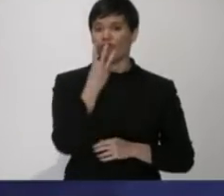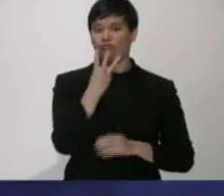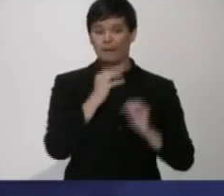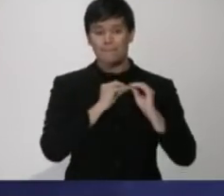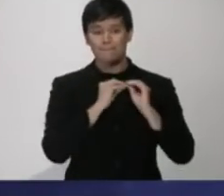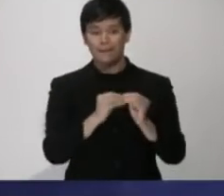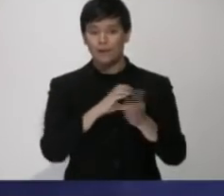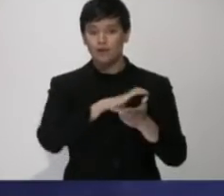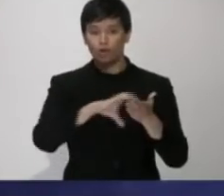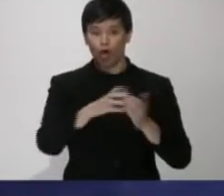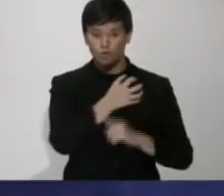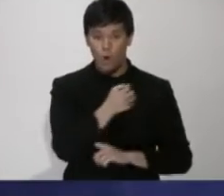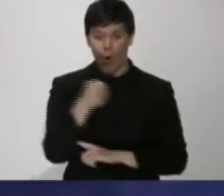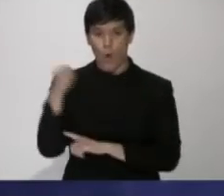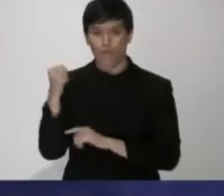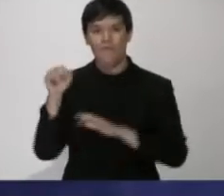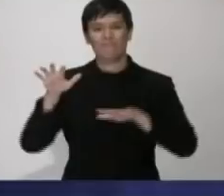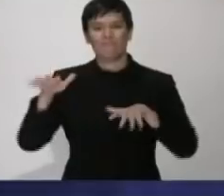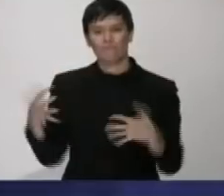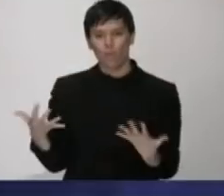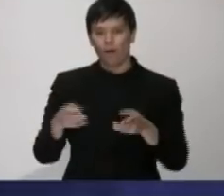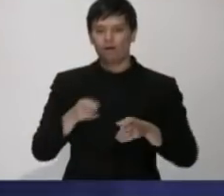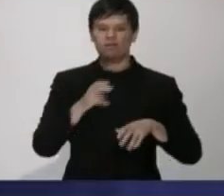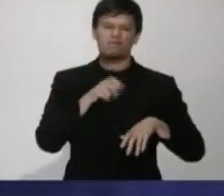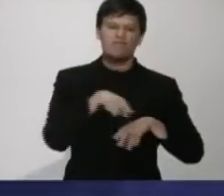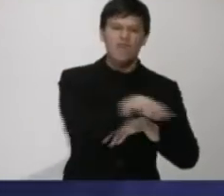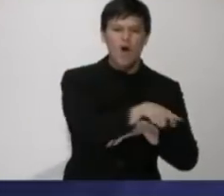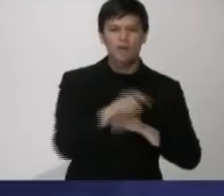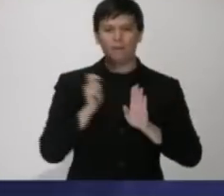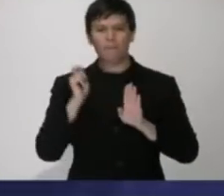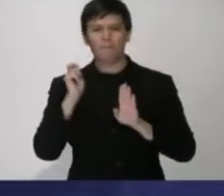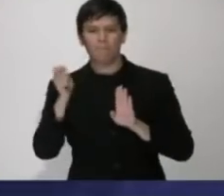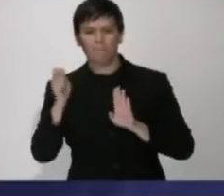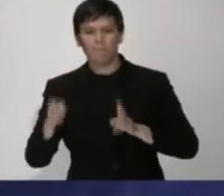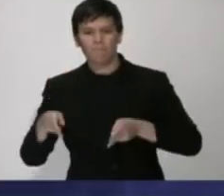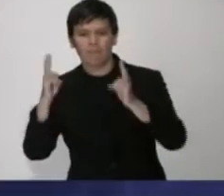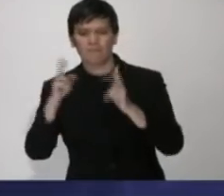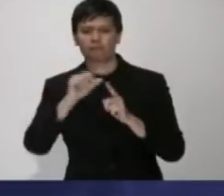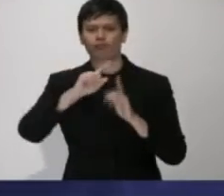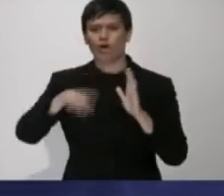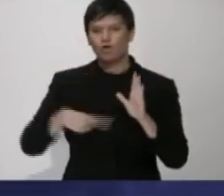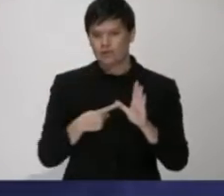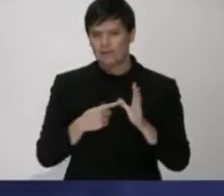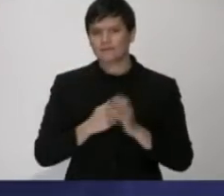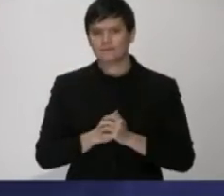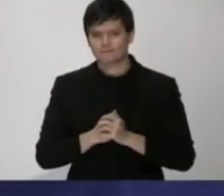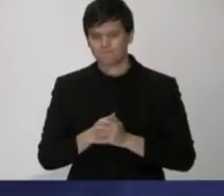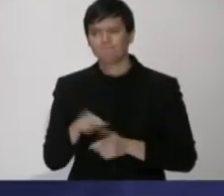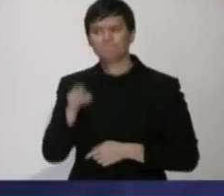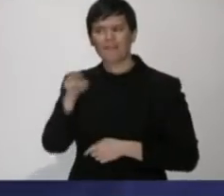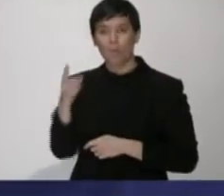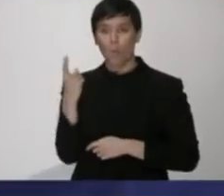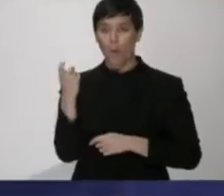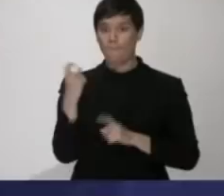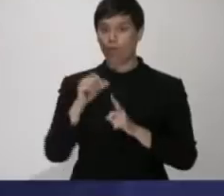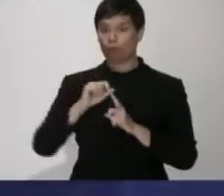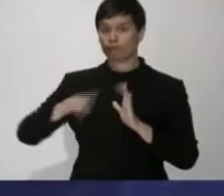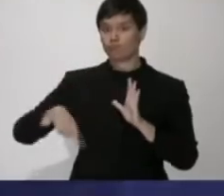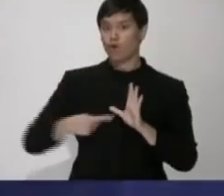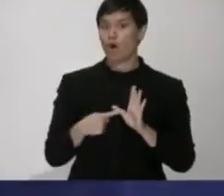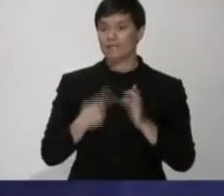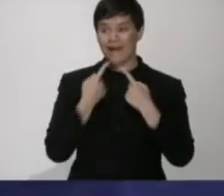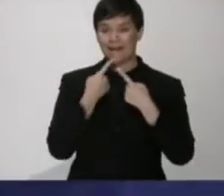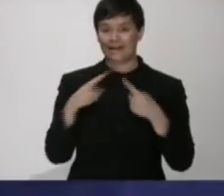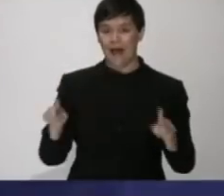time of the budget. Today, I am pleased to announce the final large project from that fund, which will create hundreds of jobs